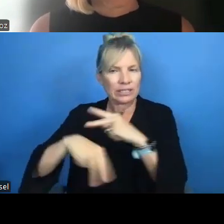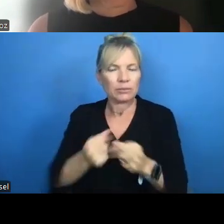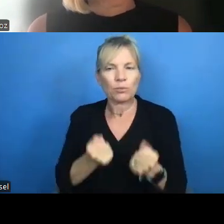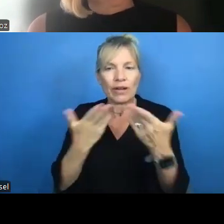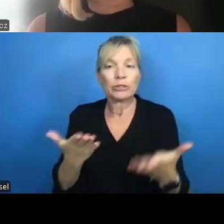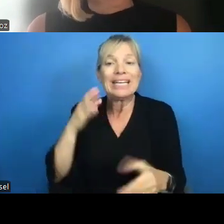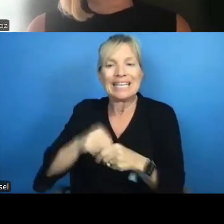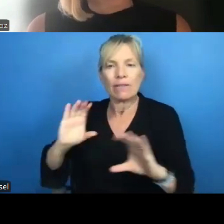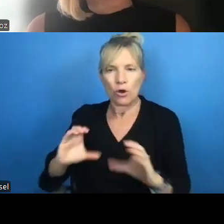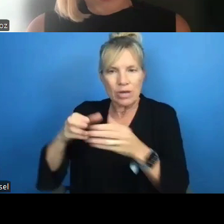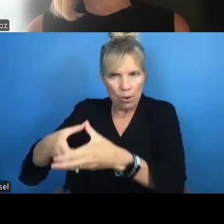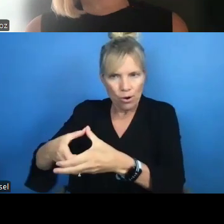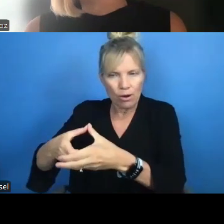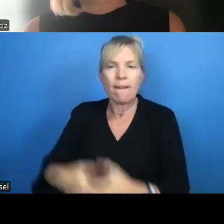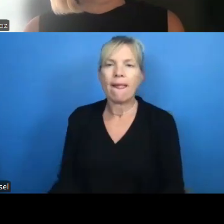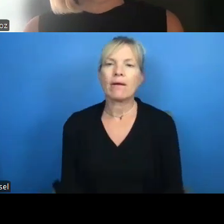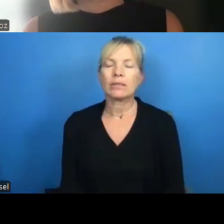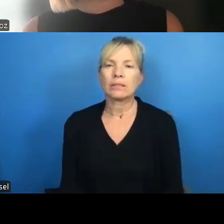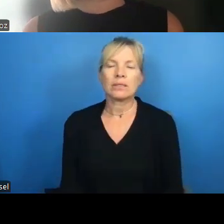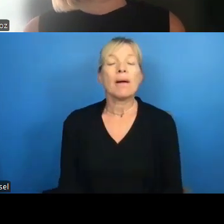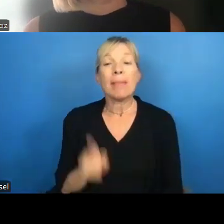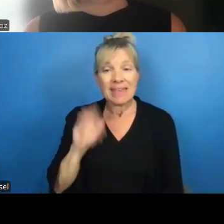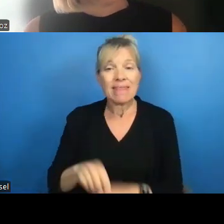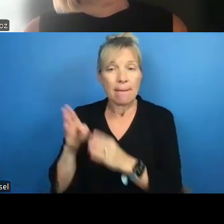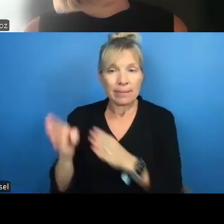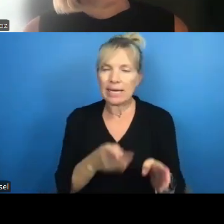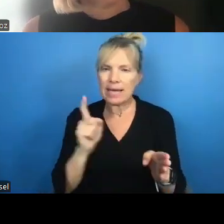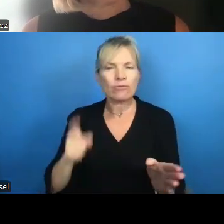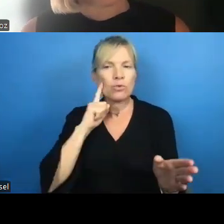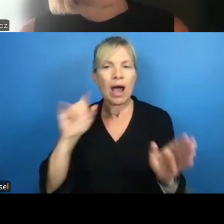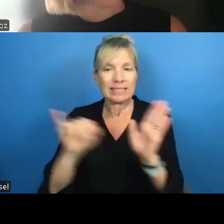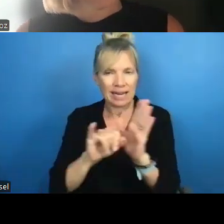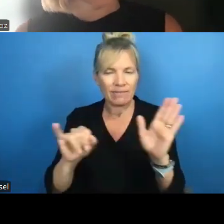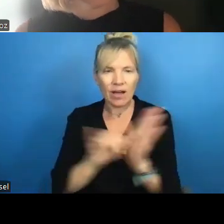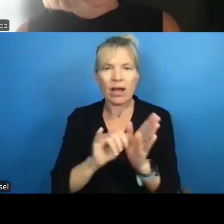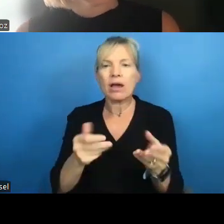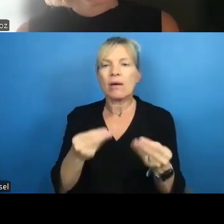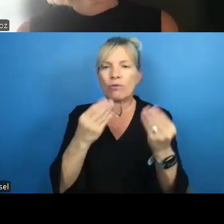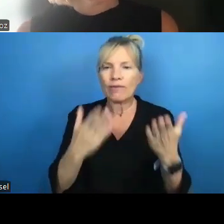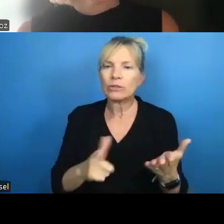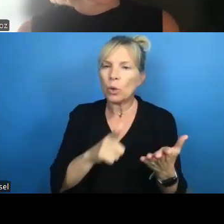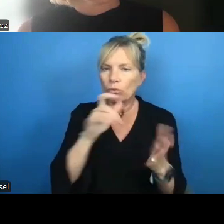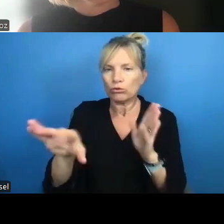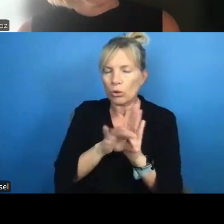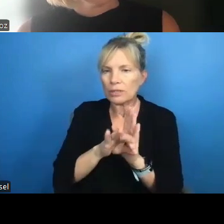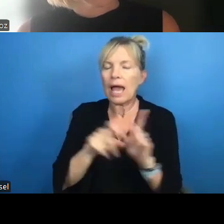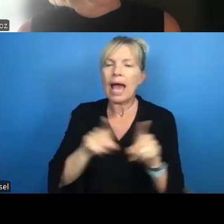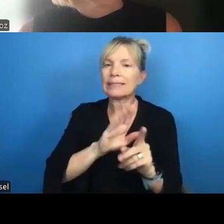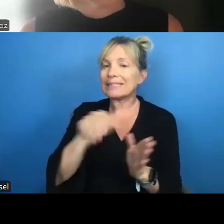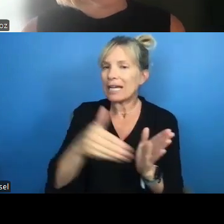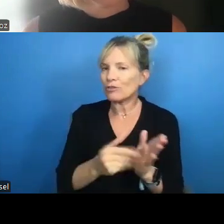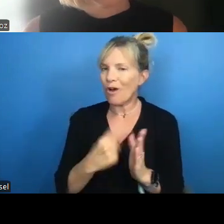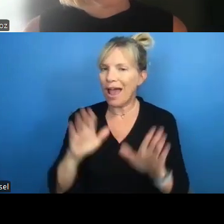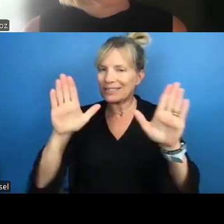within their network plan. They must identify providers that have been chosen as centers of excellence and